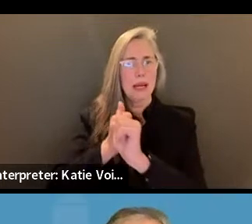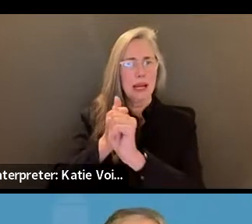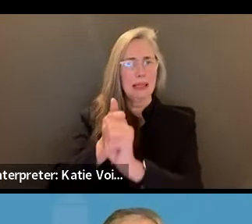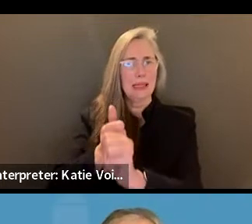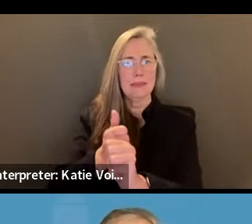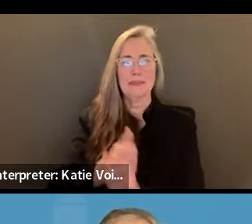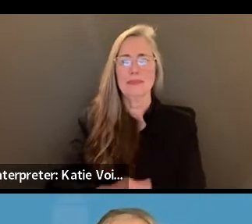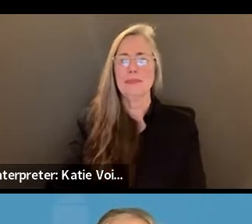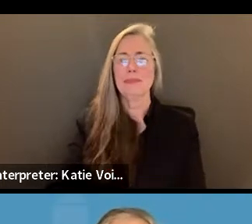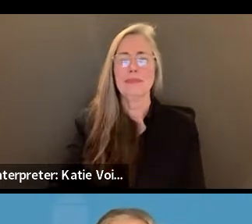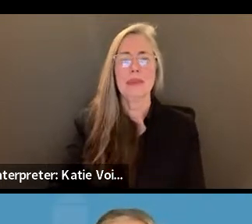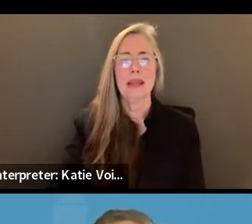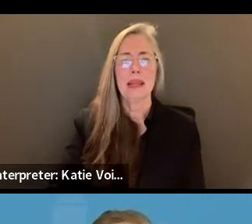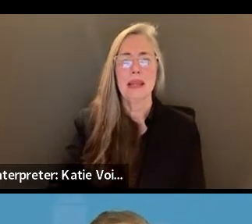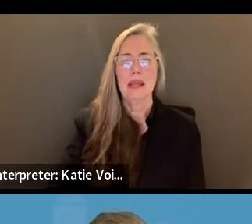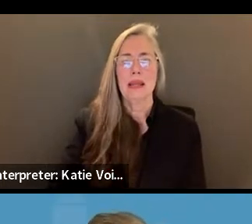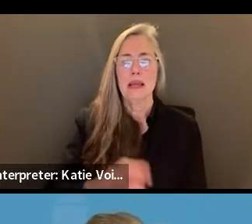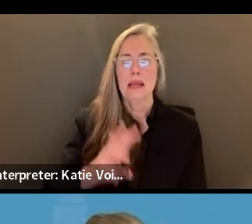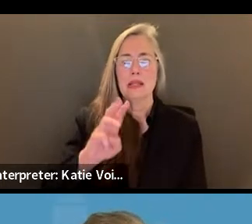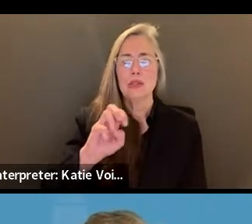Wendy, you're muted.